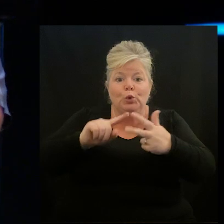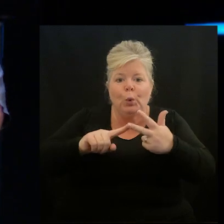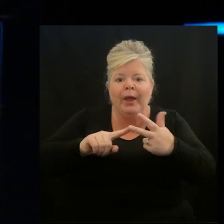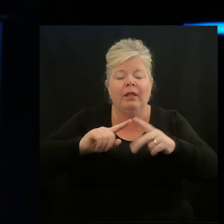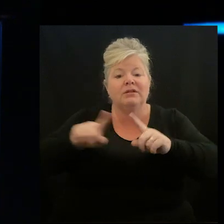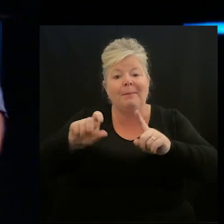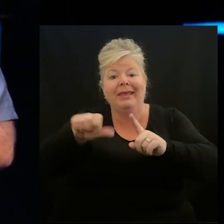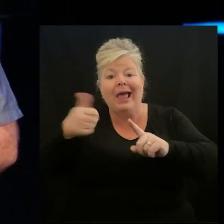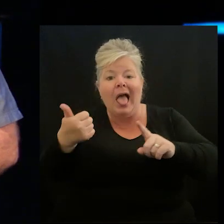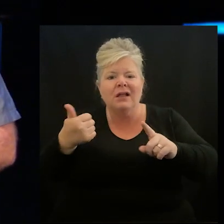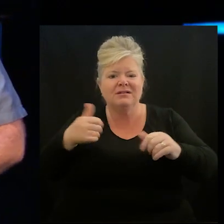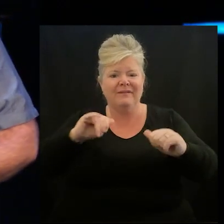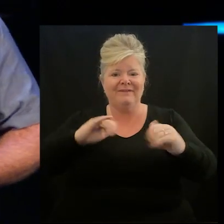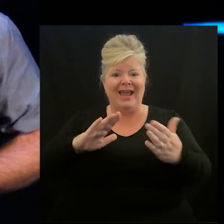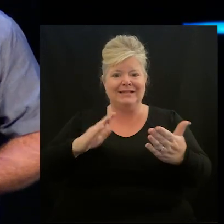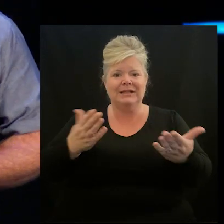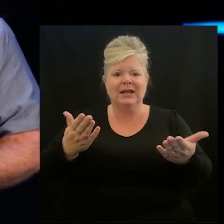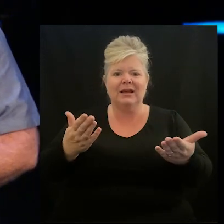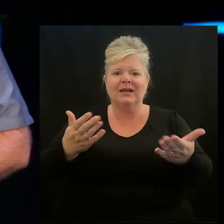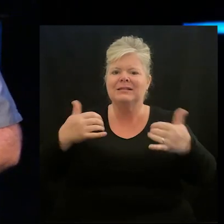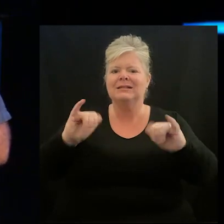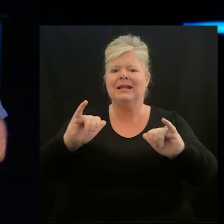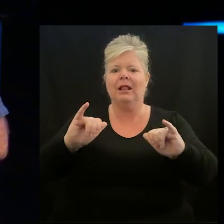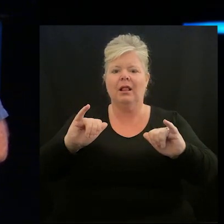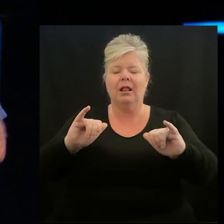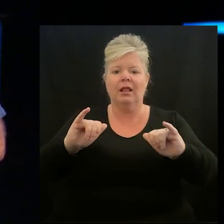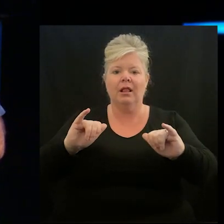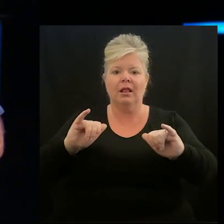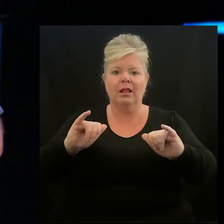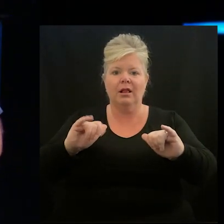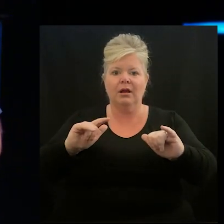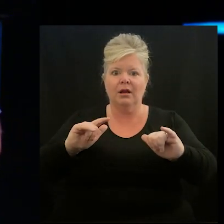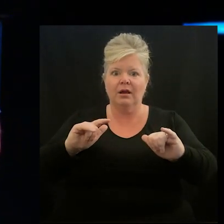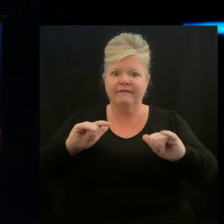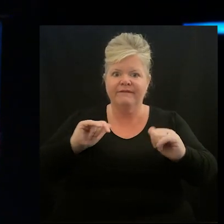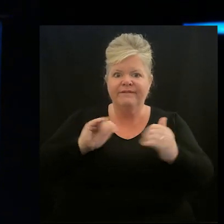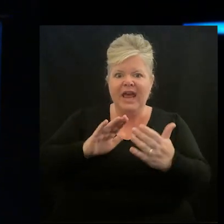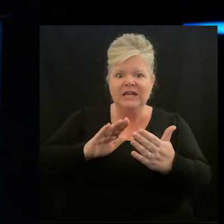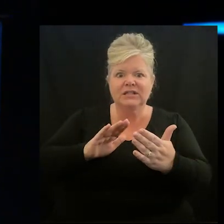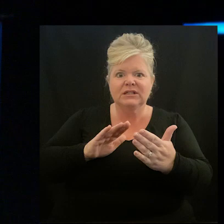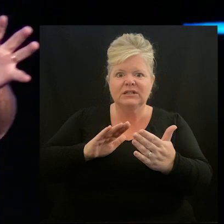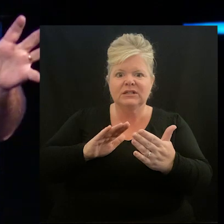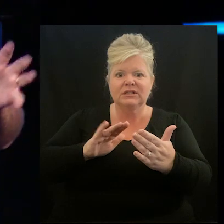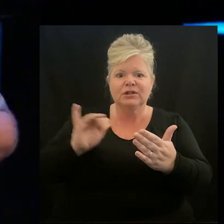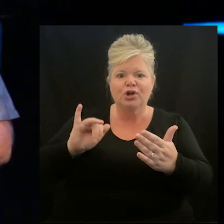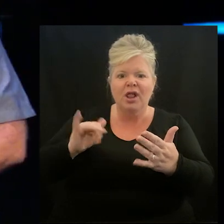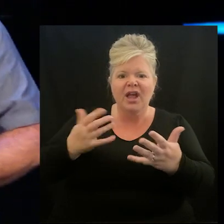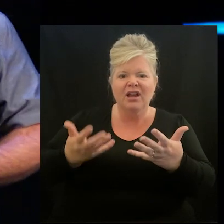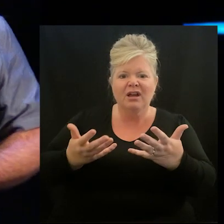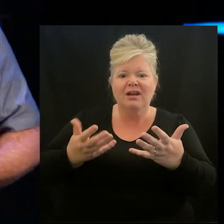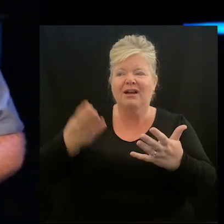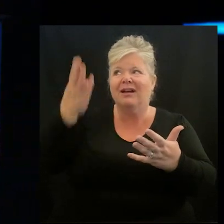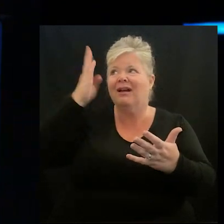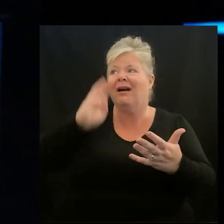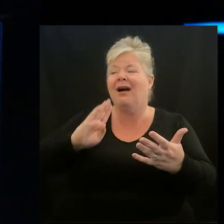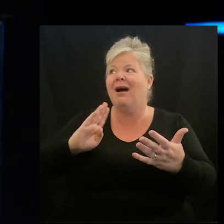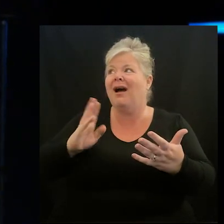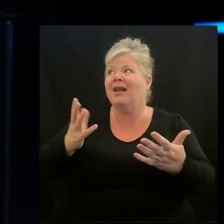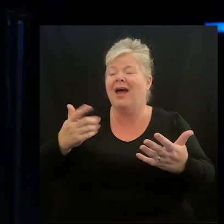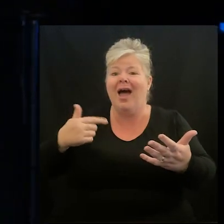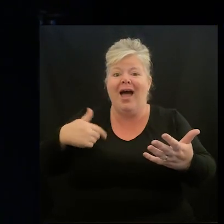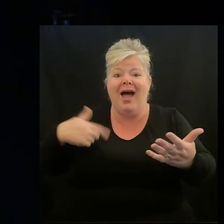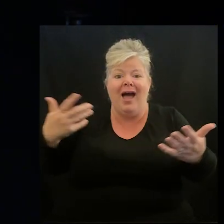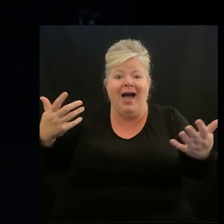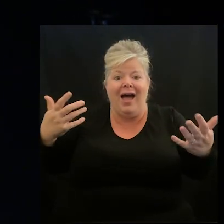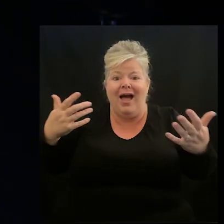whatever it is that you are facing, you may find yourself in a spot where you look at the situation, you say, God, I